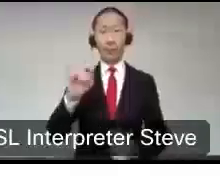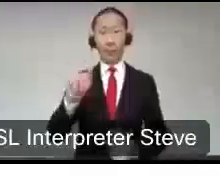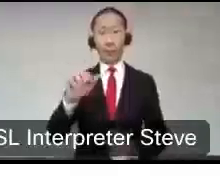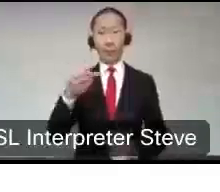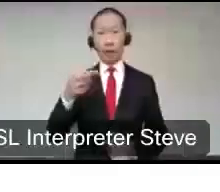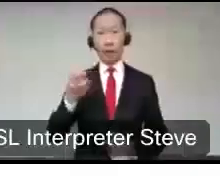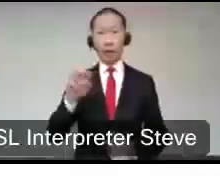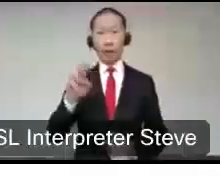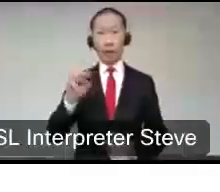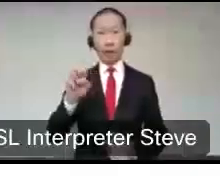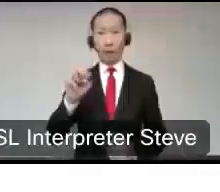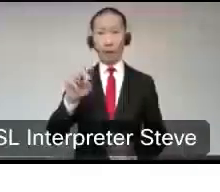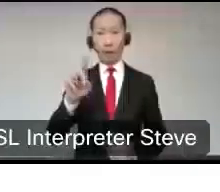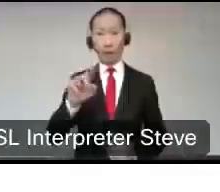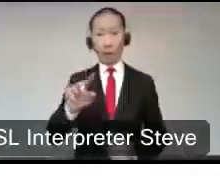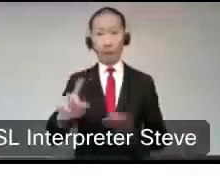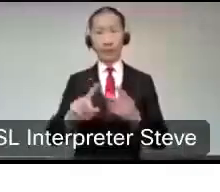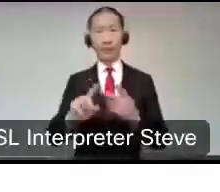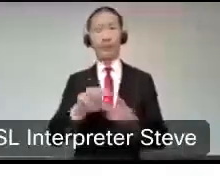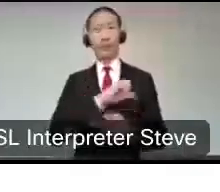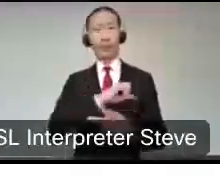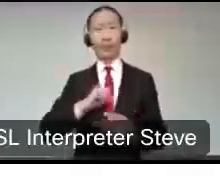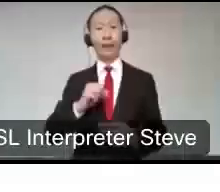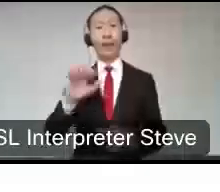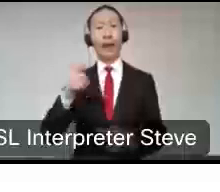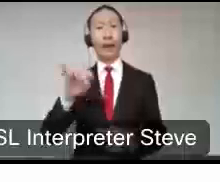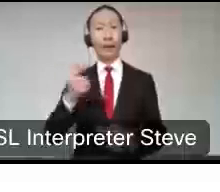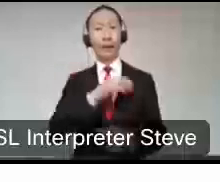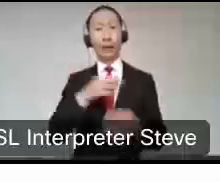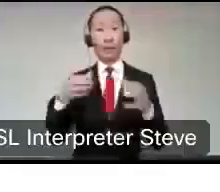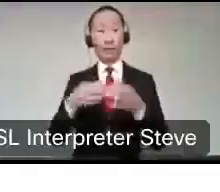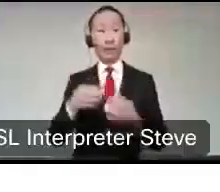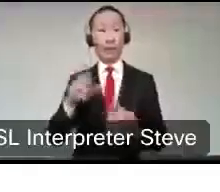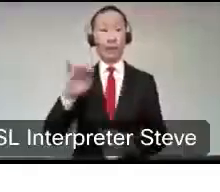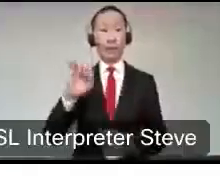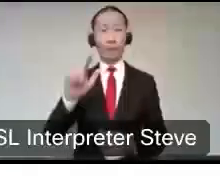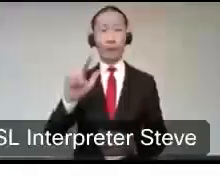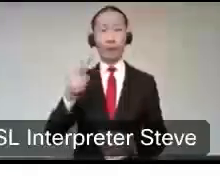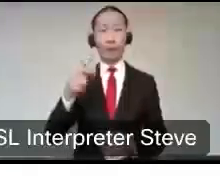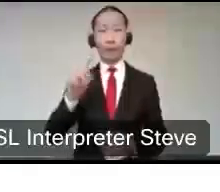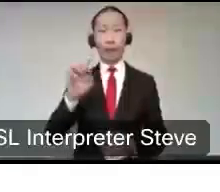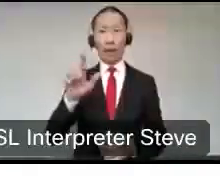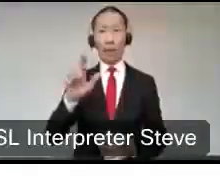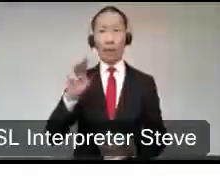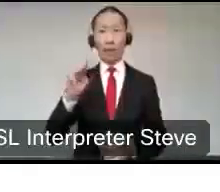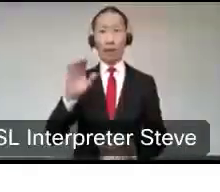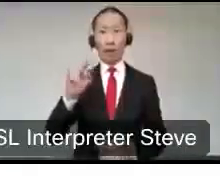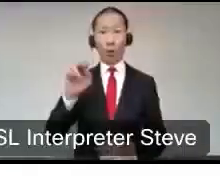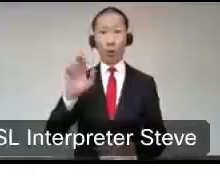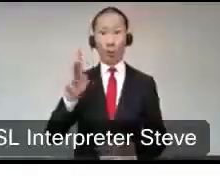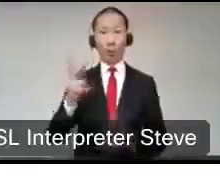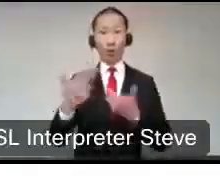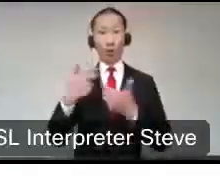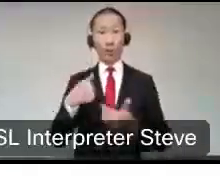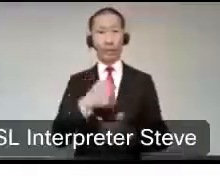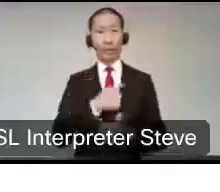Hernandez. From the Senate Aging Committee, we have Michael Gamble McCormick joining us.